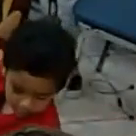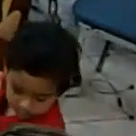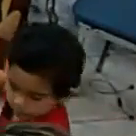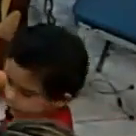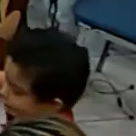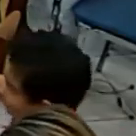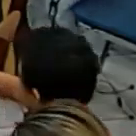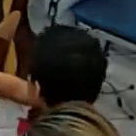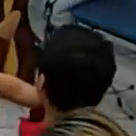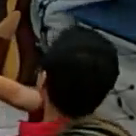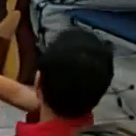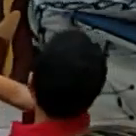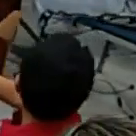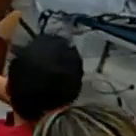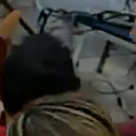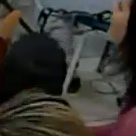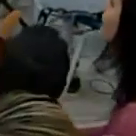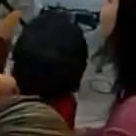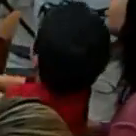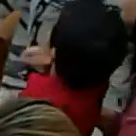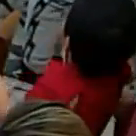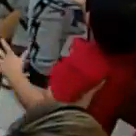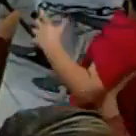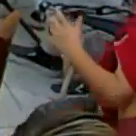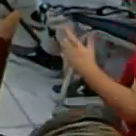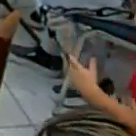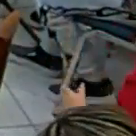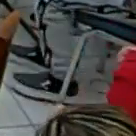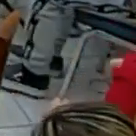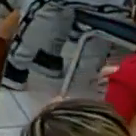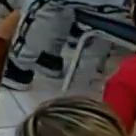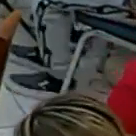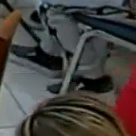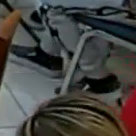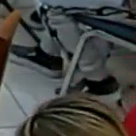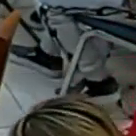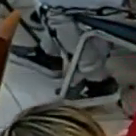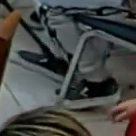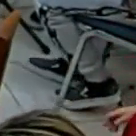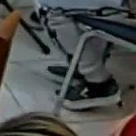Down here, we need a helmet. But in heaven, we will have a crown.